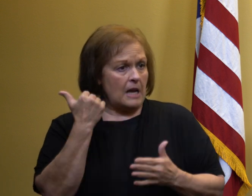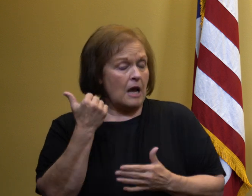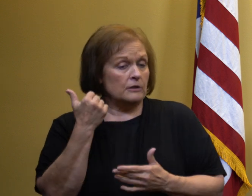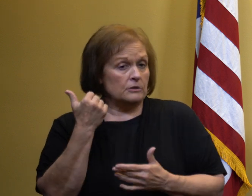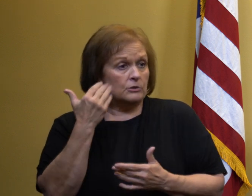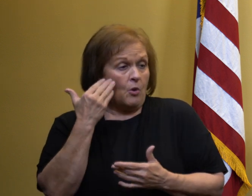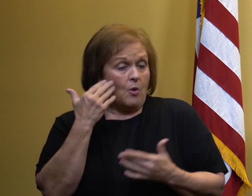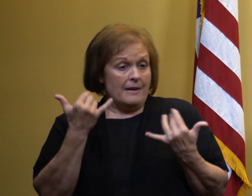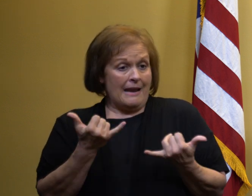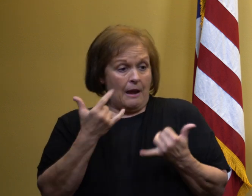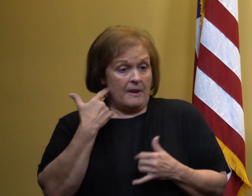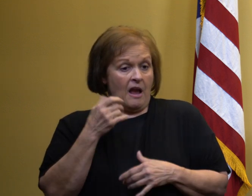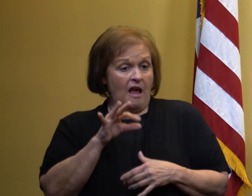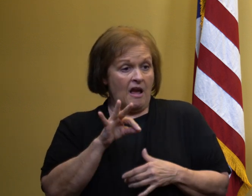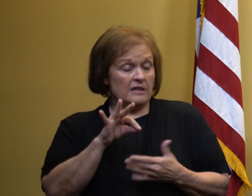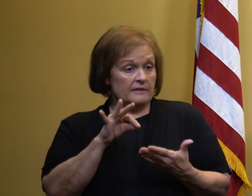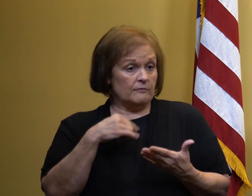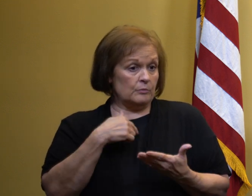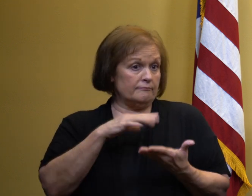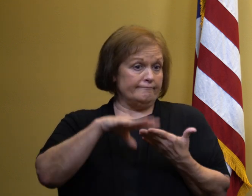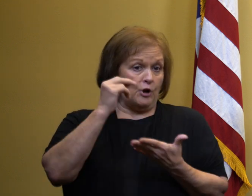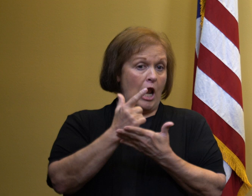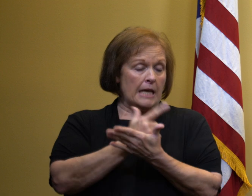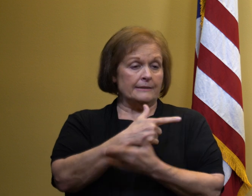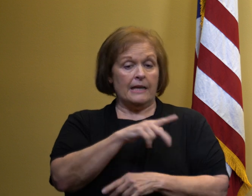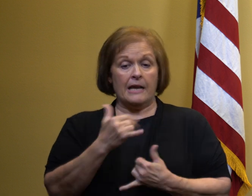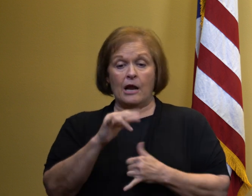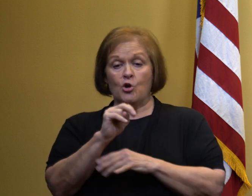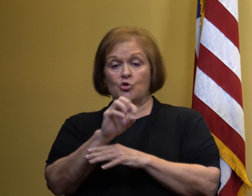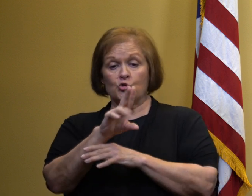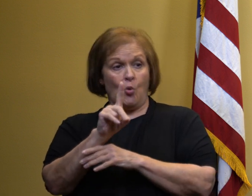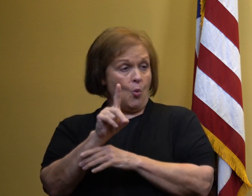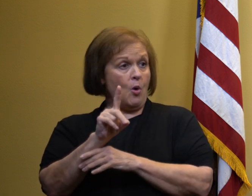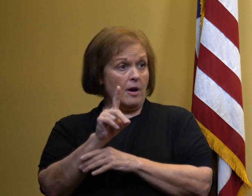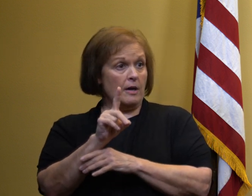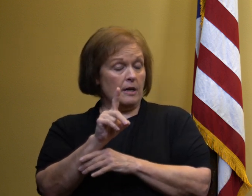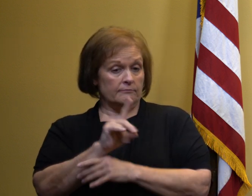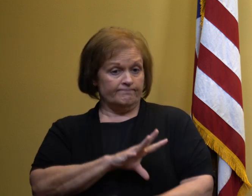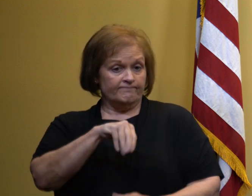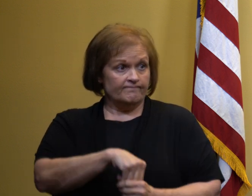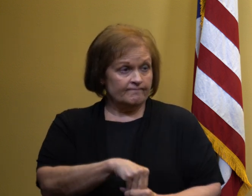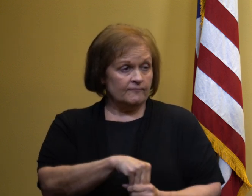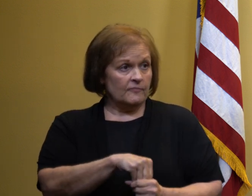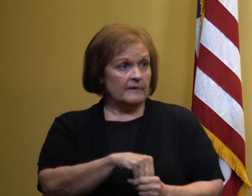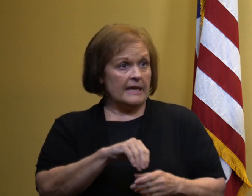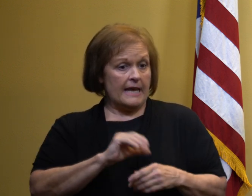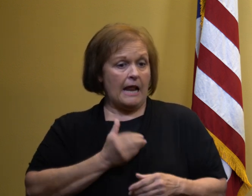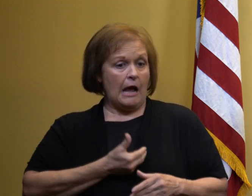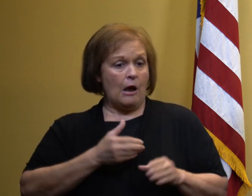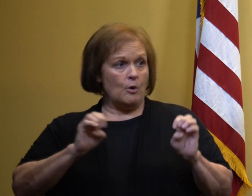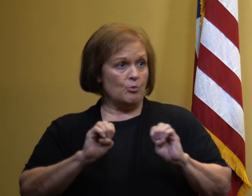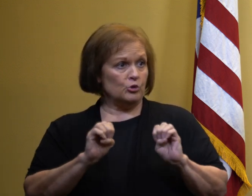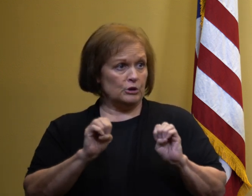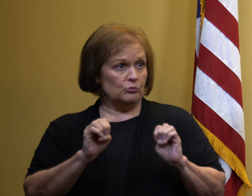know that now, because of lessons learned, that NORD is now embedded heavily in our